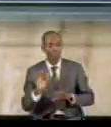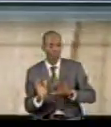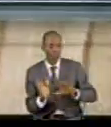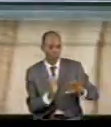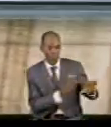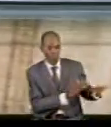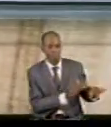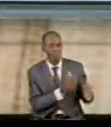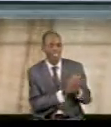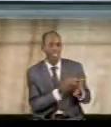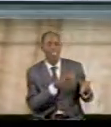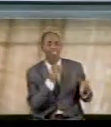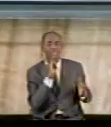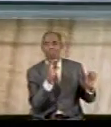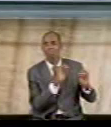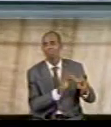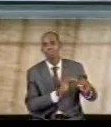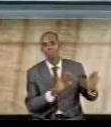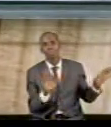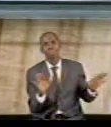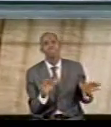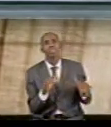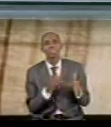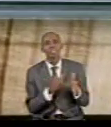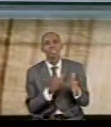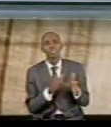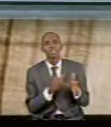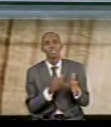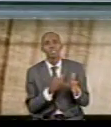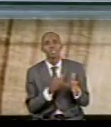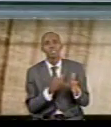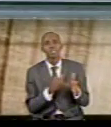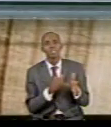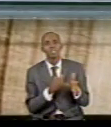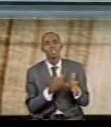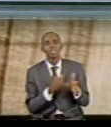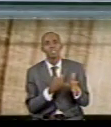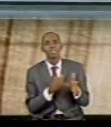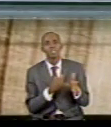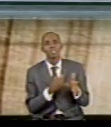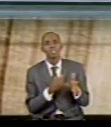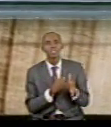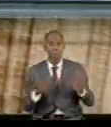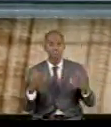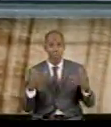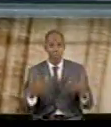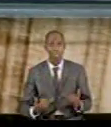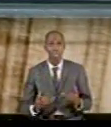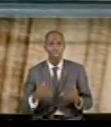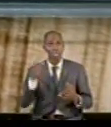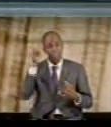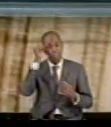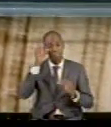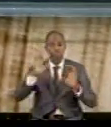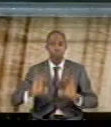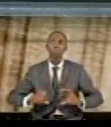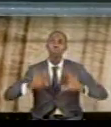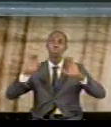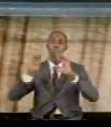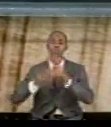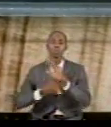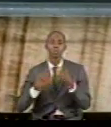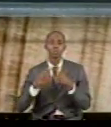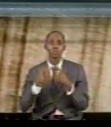means nothing just for this life. It's a light affliction. But now his commitment to that gospel,